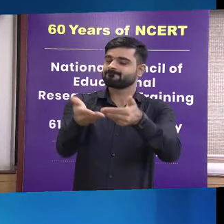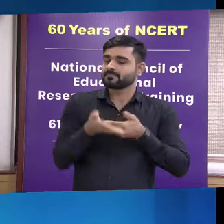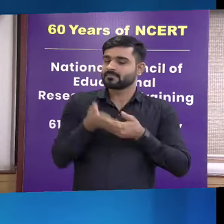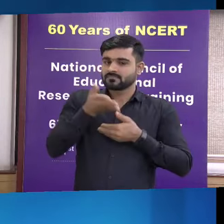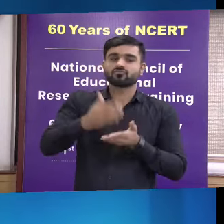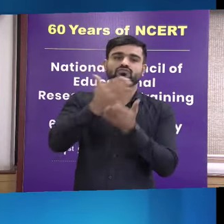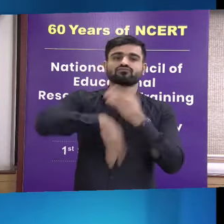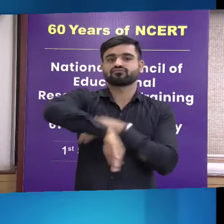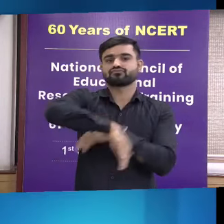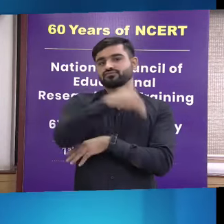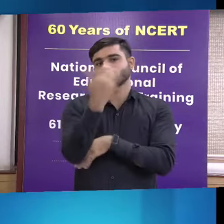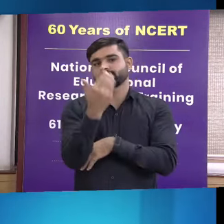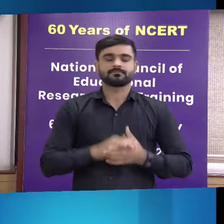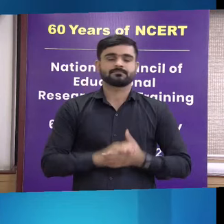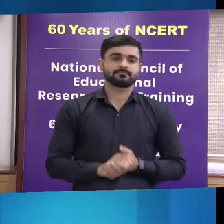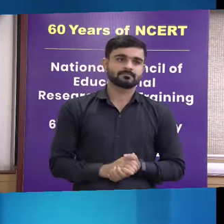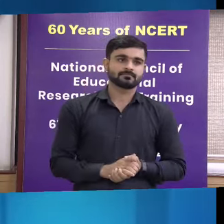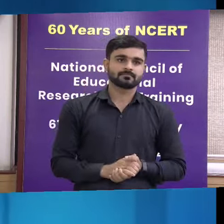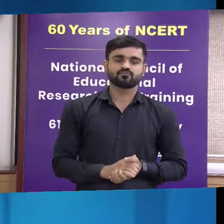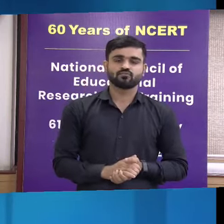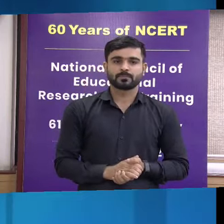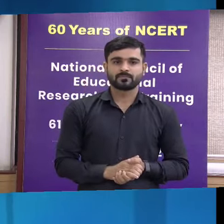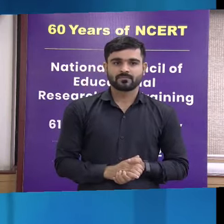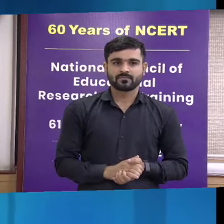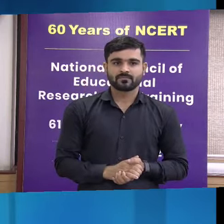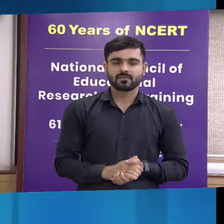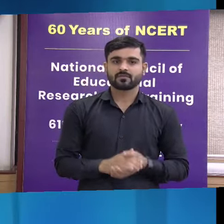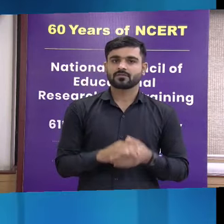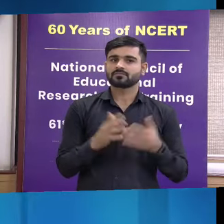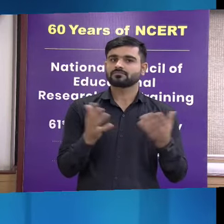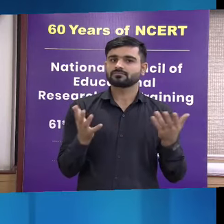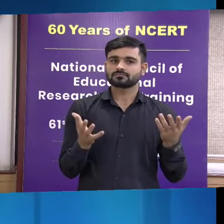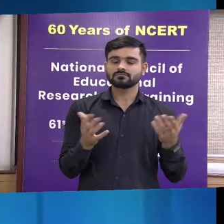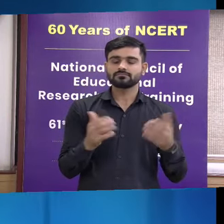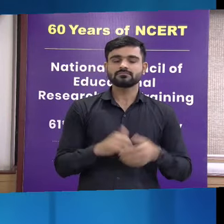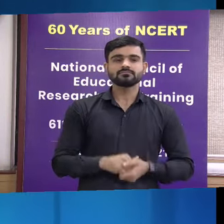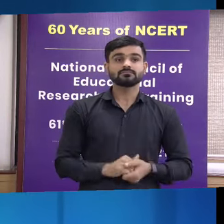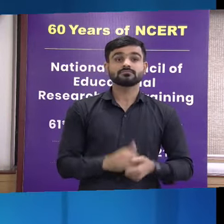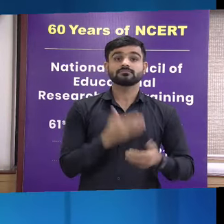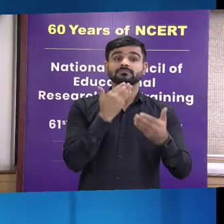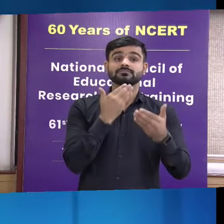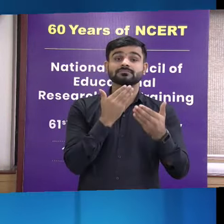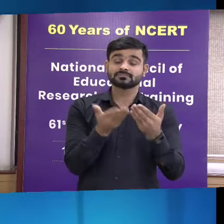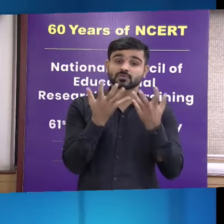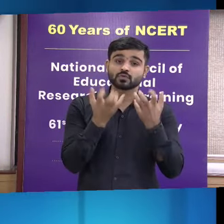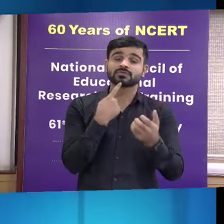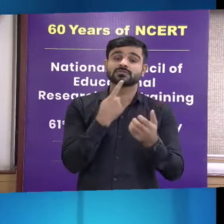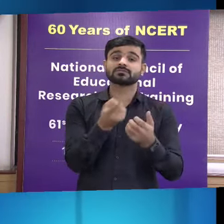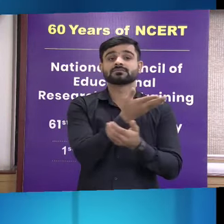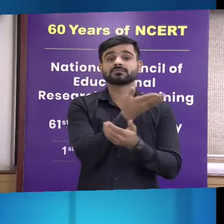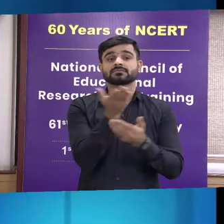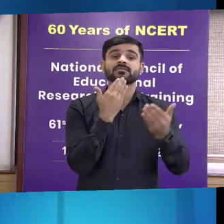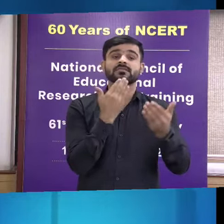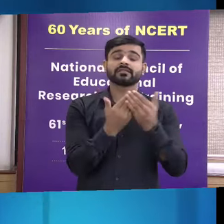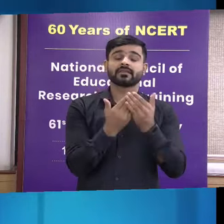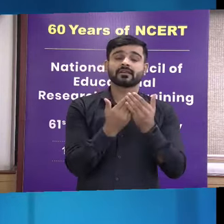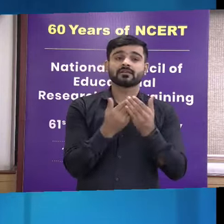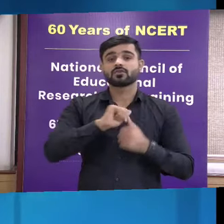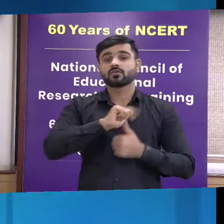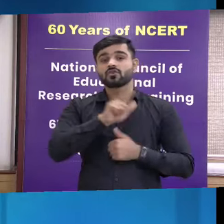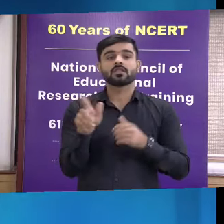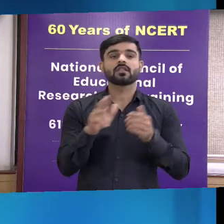Function, and I would also like to thank Honorable